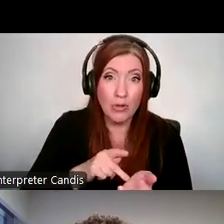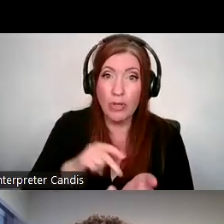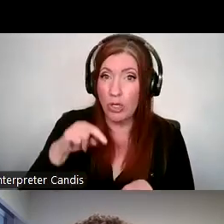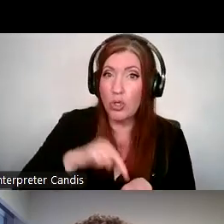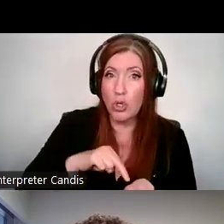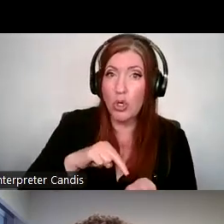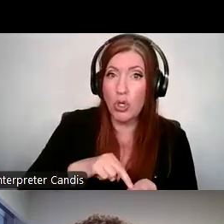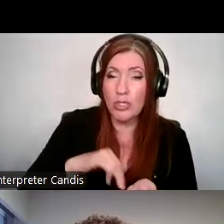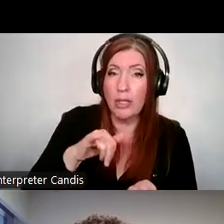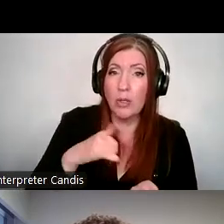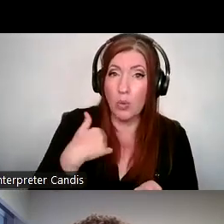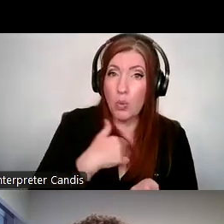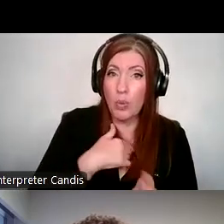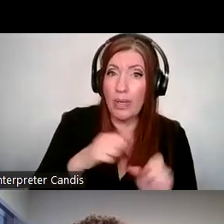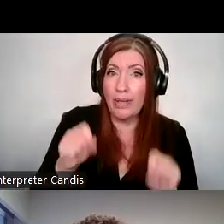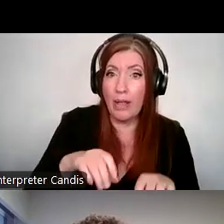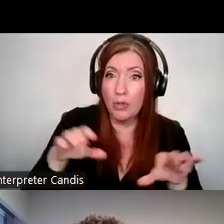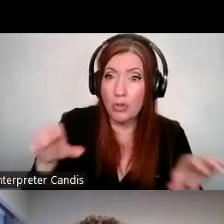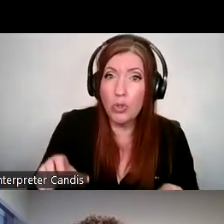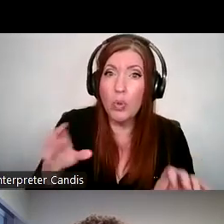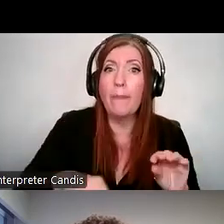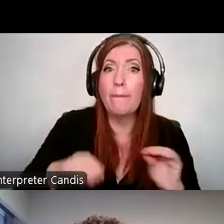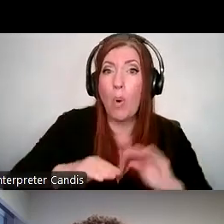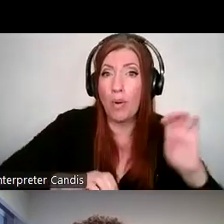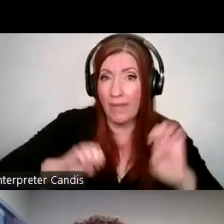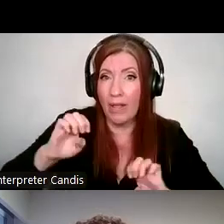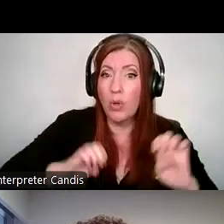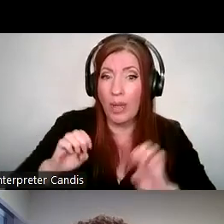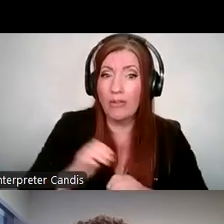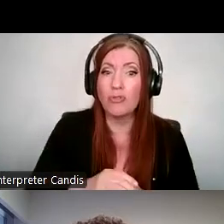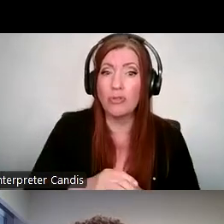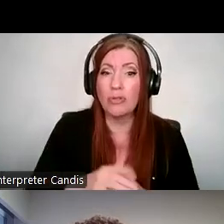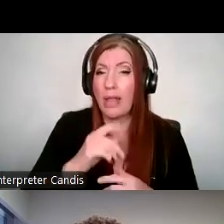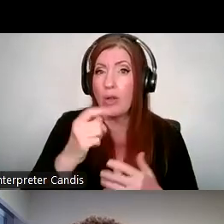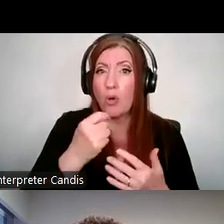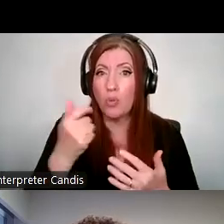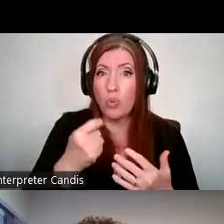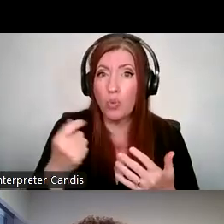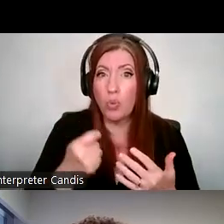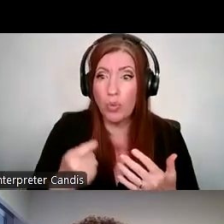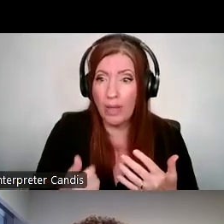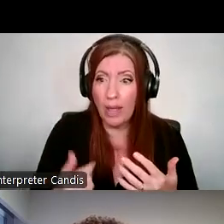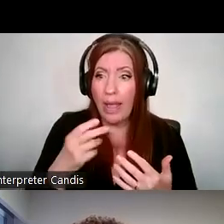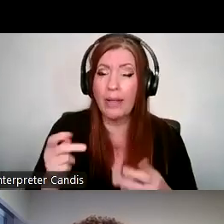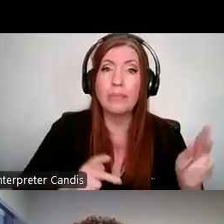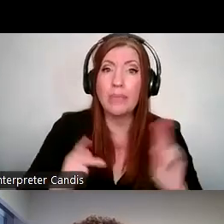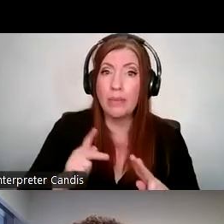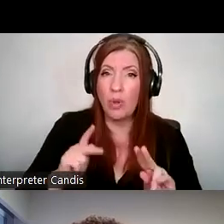where we can do additional evaluation and rule outs and get people the help they